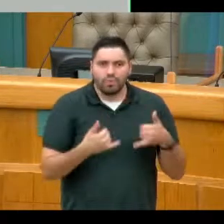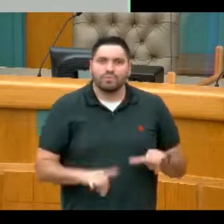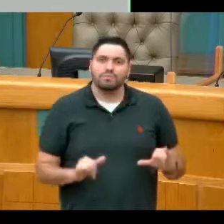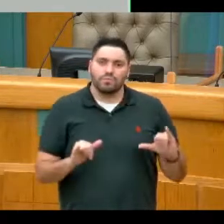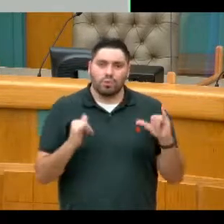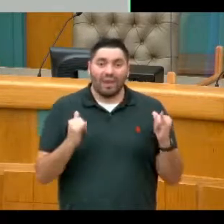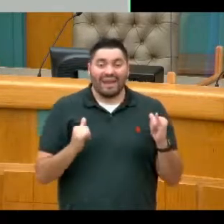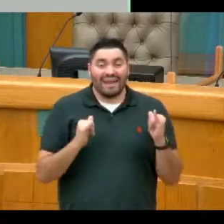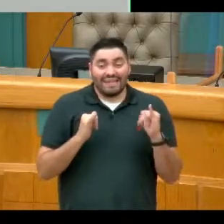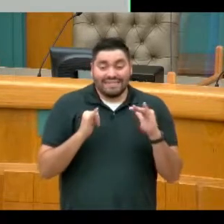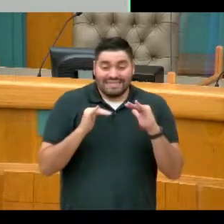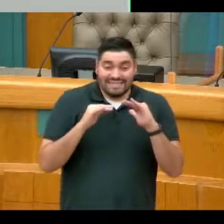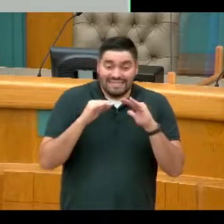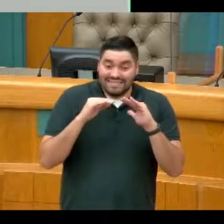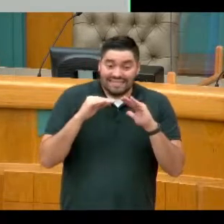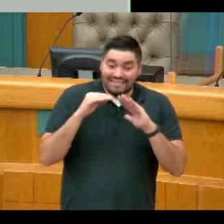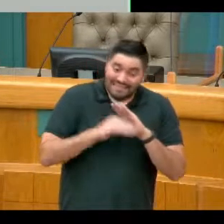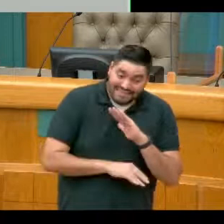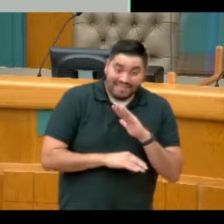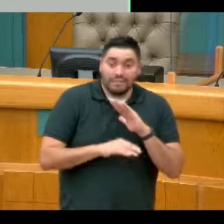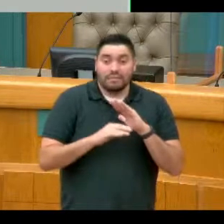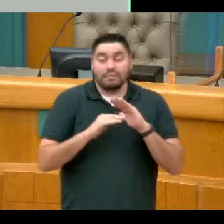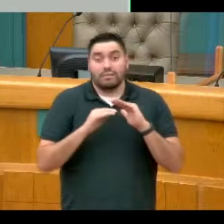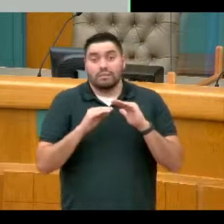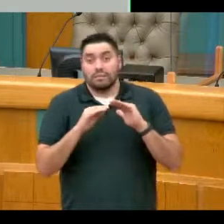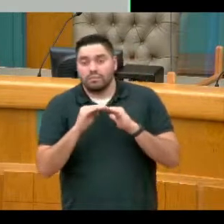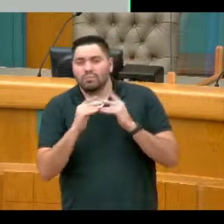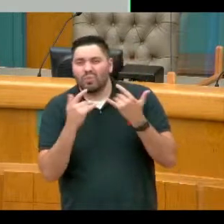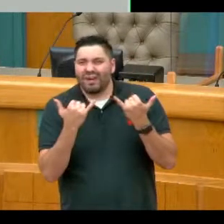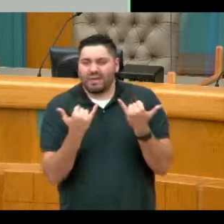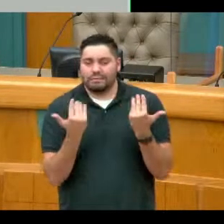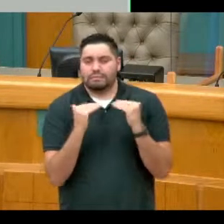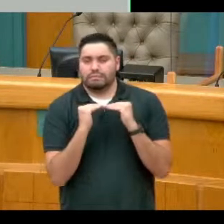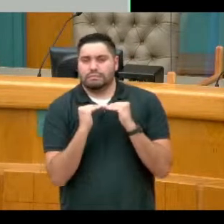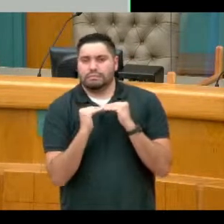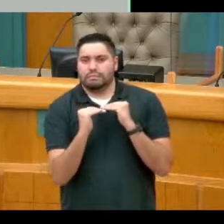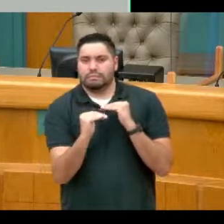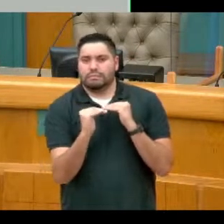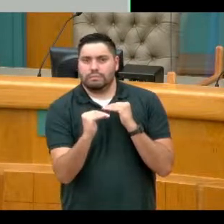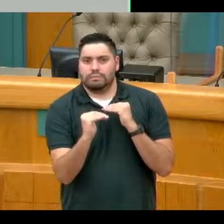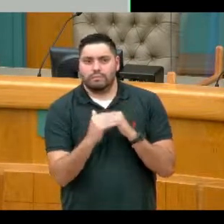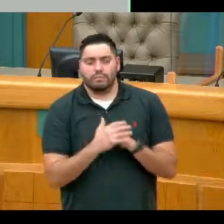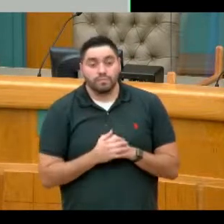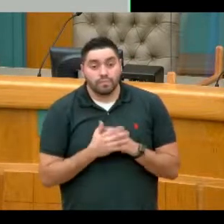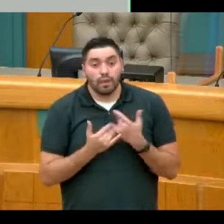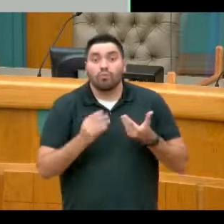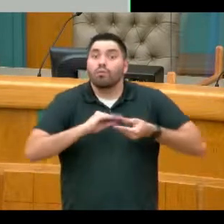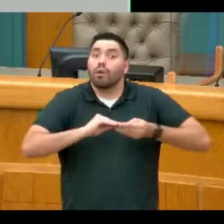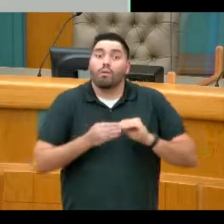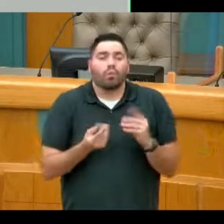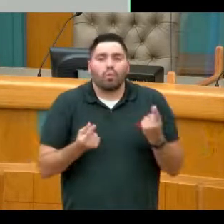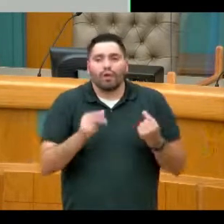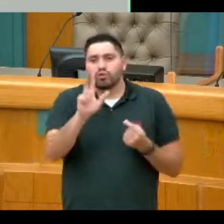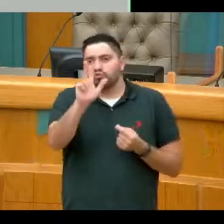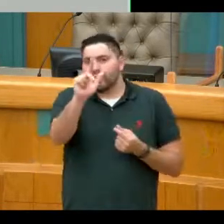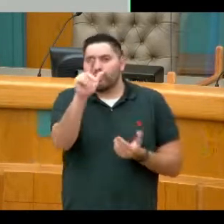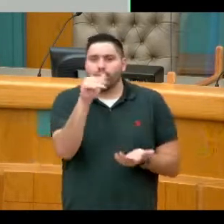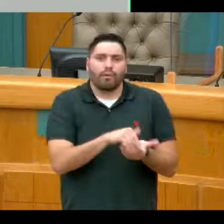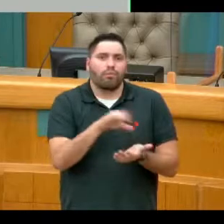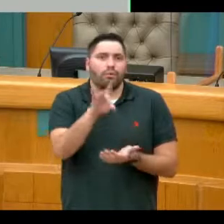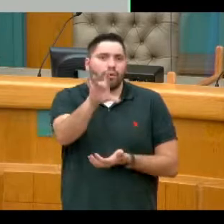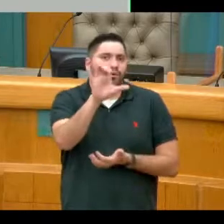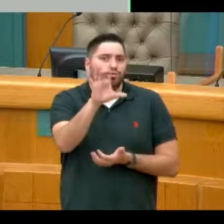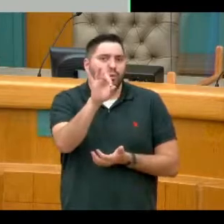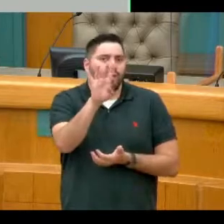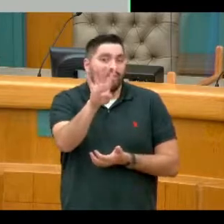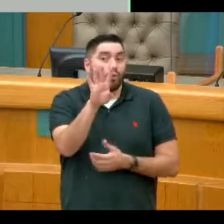as you saw from Public Health Director Rodriguez's presentation. One more time, a transmission rate of 1 means that COVID is